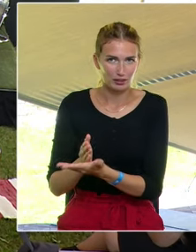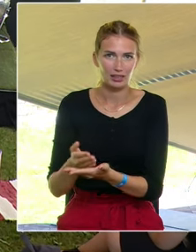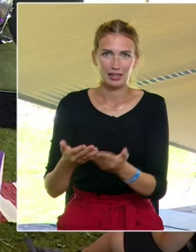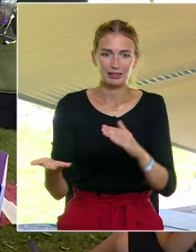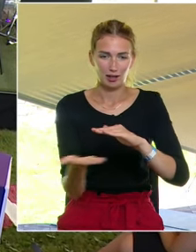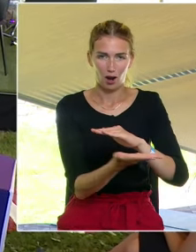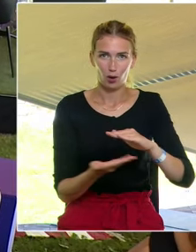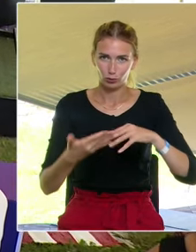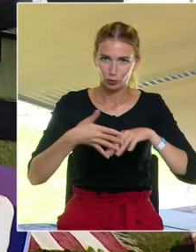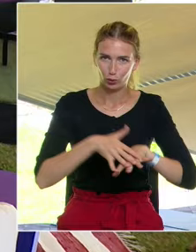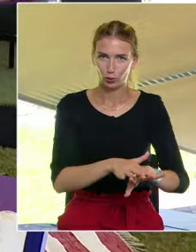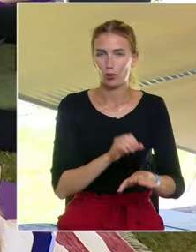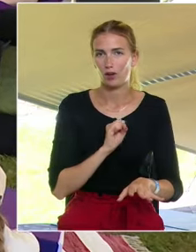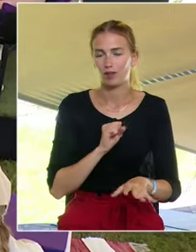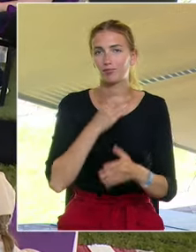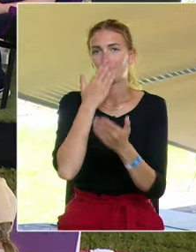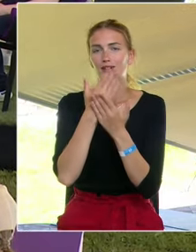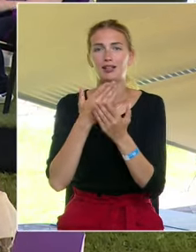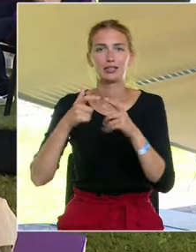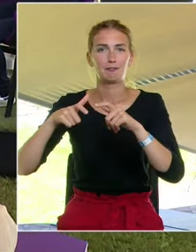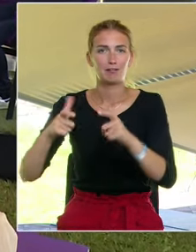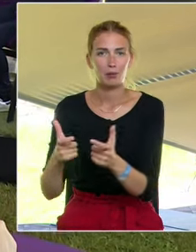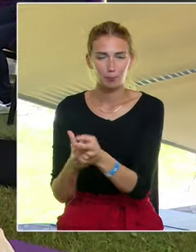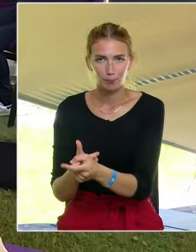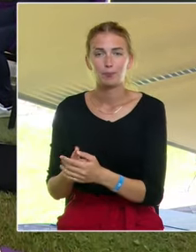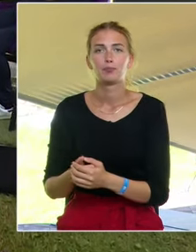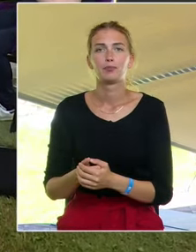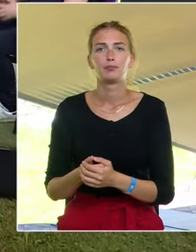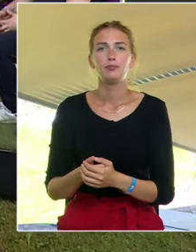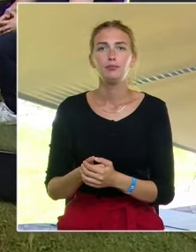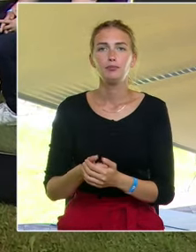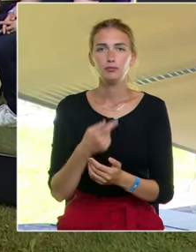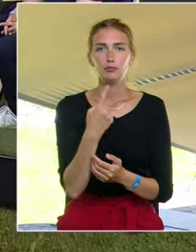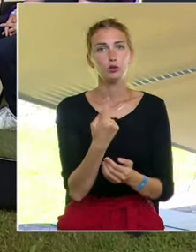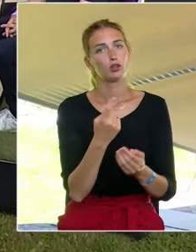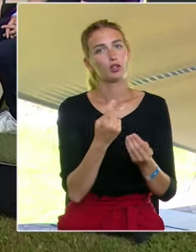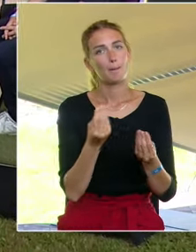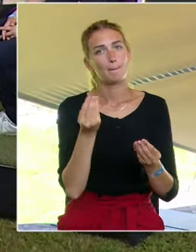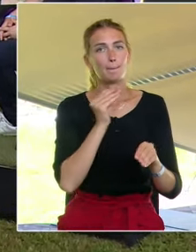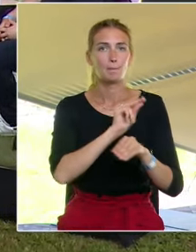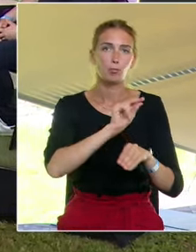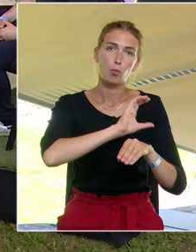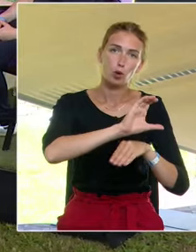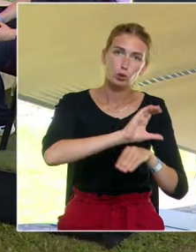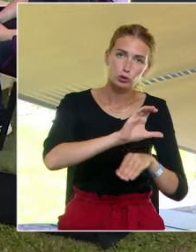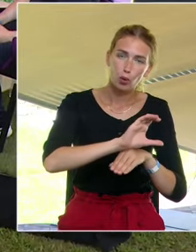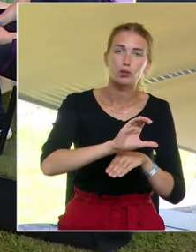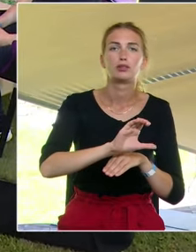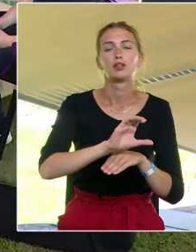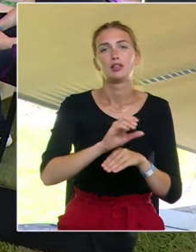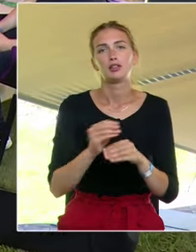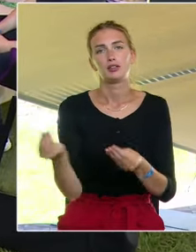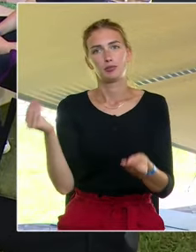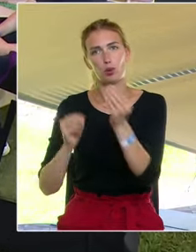The answer. So if you go in a film, for example, so you have two aspects, both on production and the distribution side. So obviously in